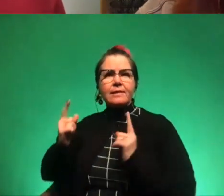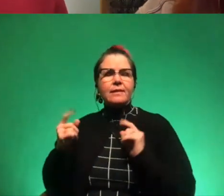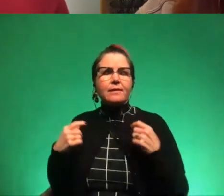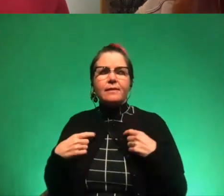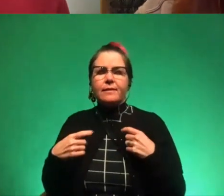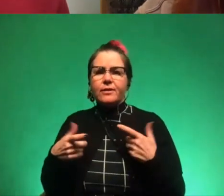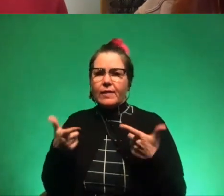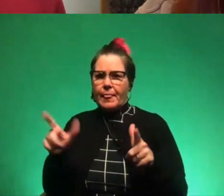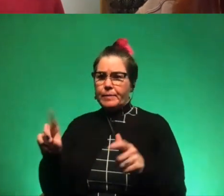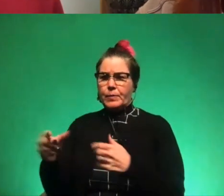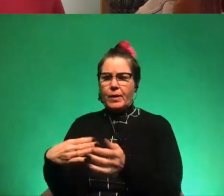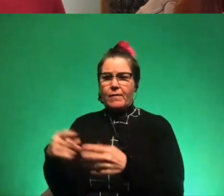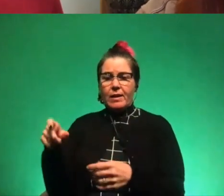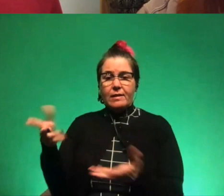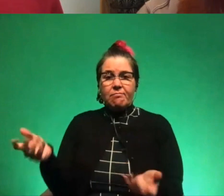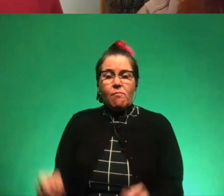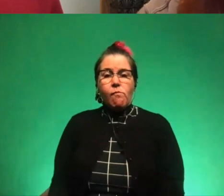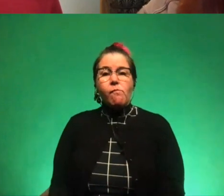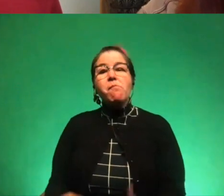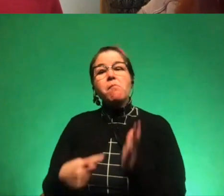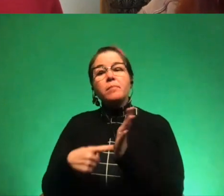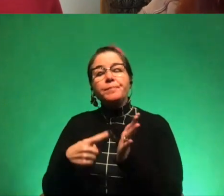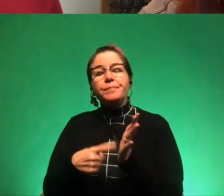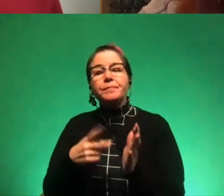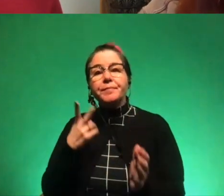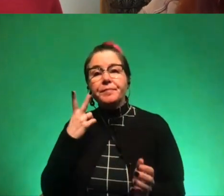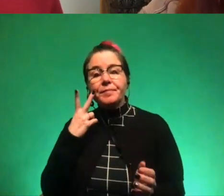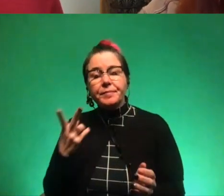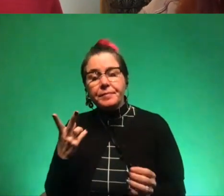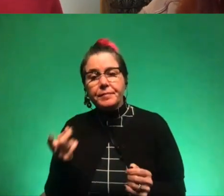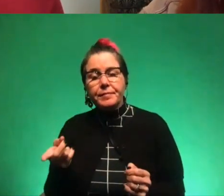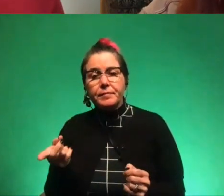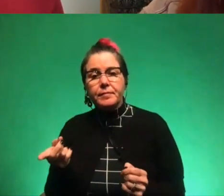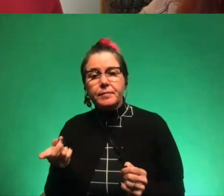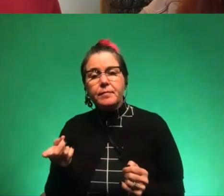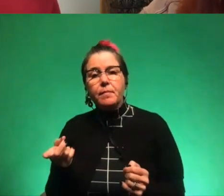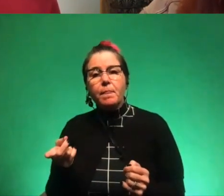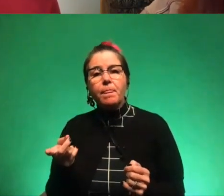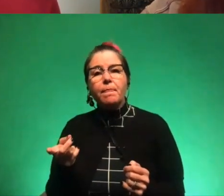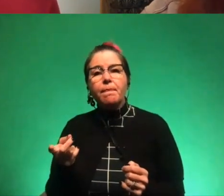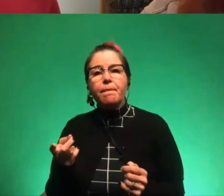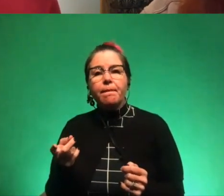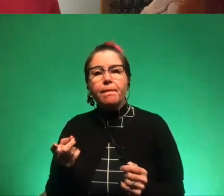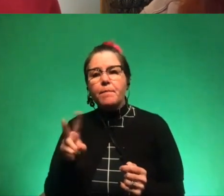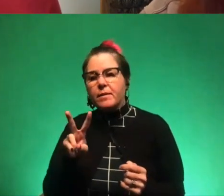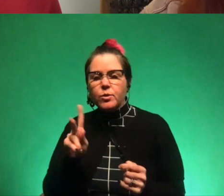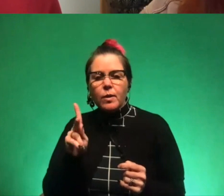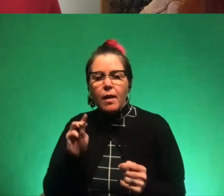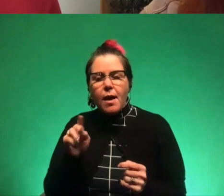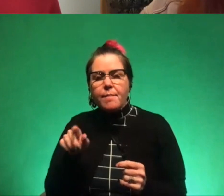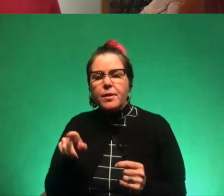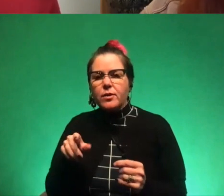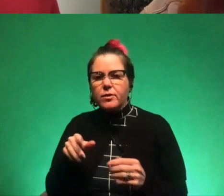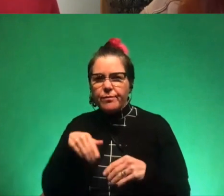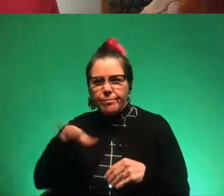do. Sometimes we even saw them, sometimes a couple of kilometers inland away from the